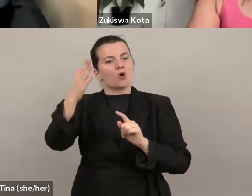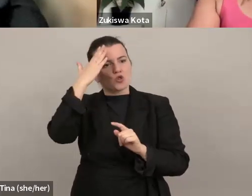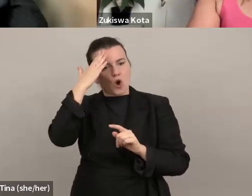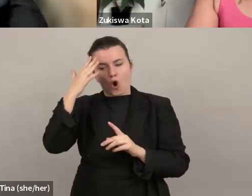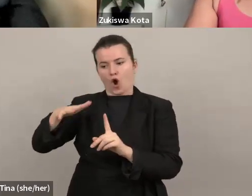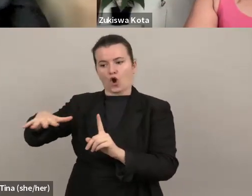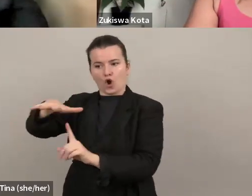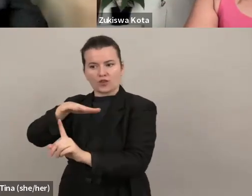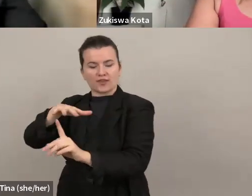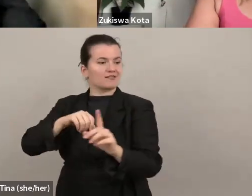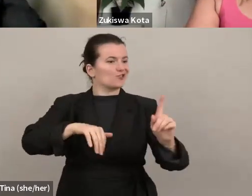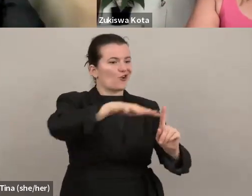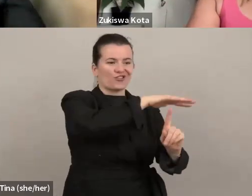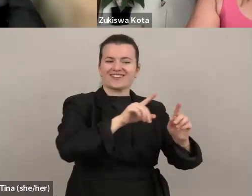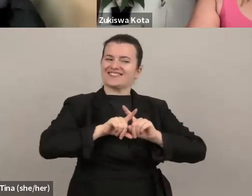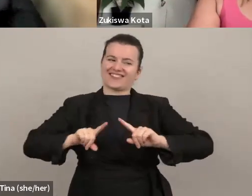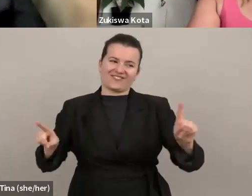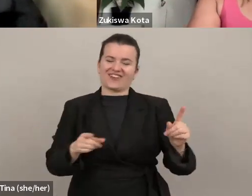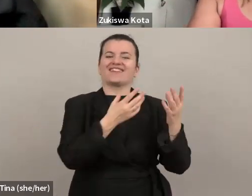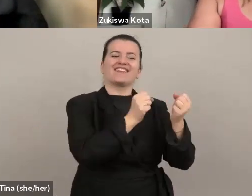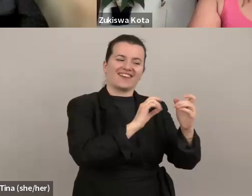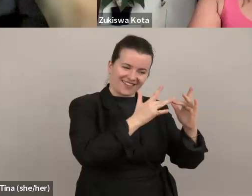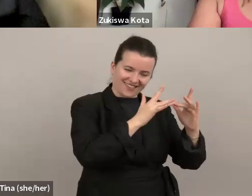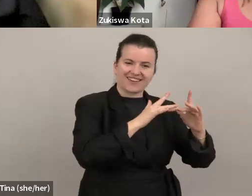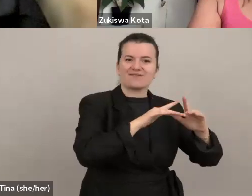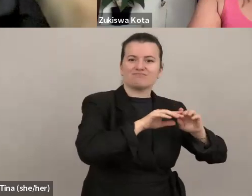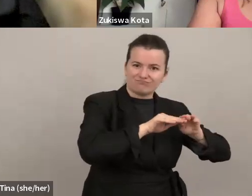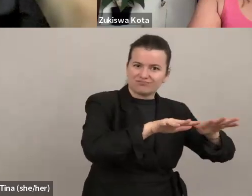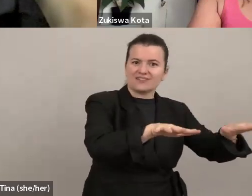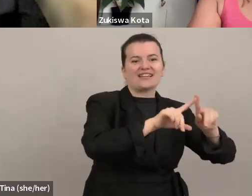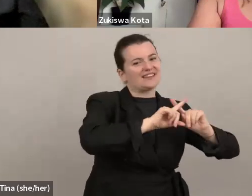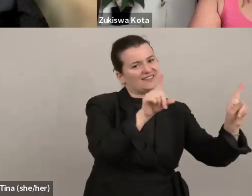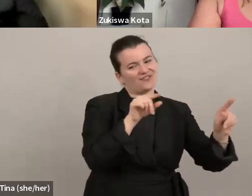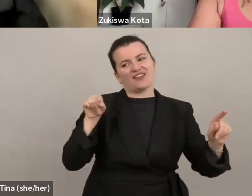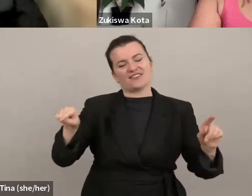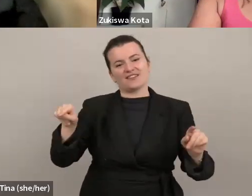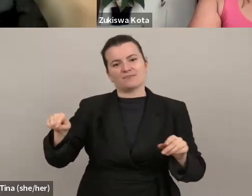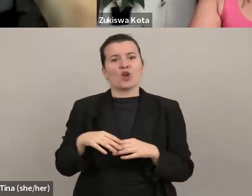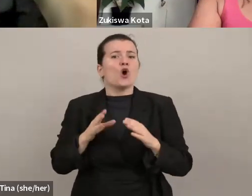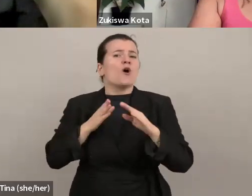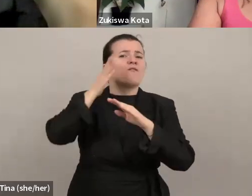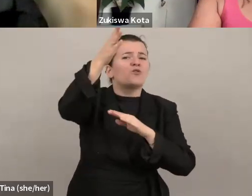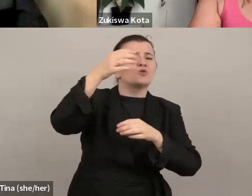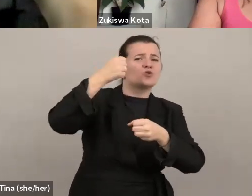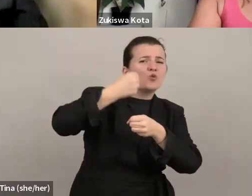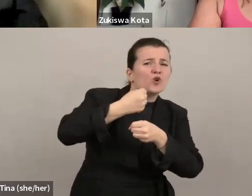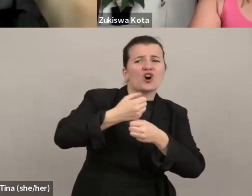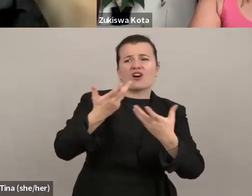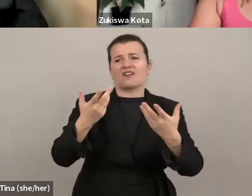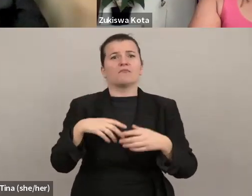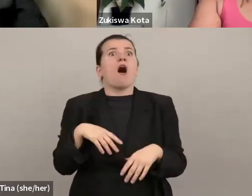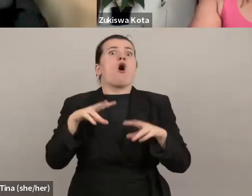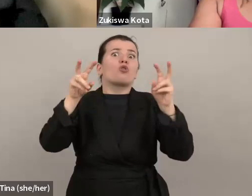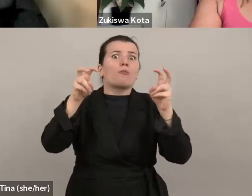comes to internet connectivity. Recently, we were working on the future of work with women in media,